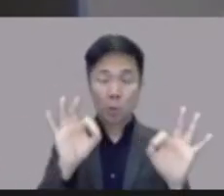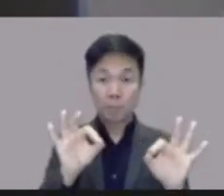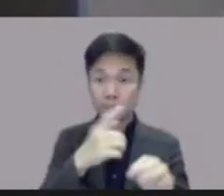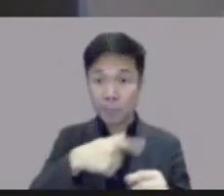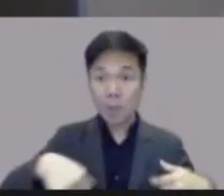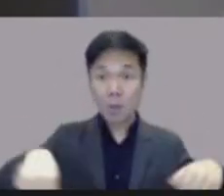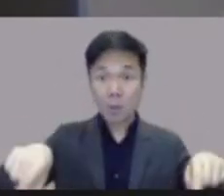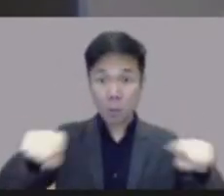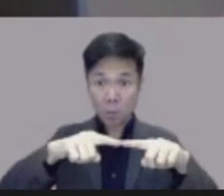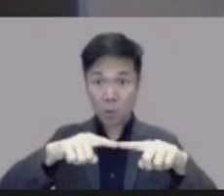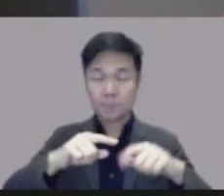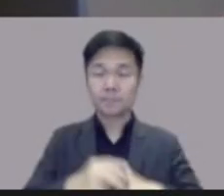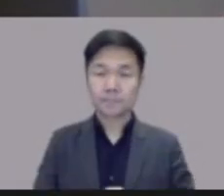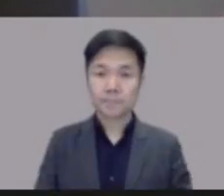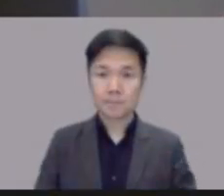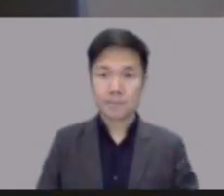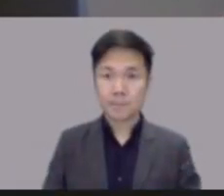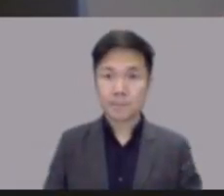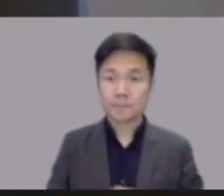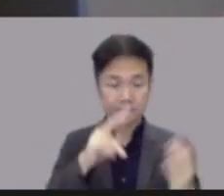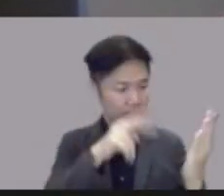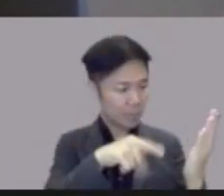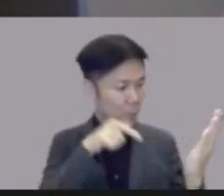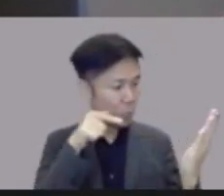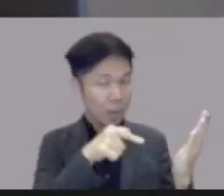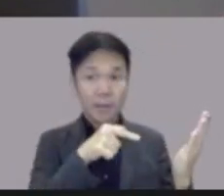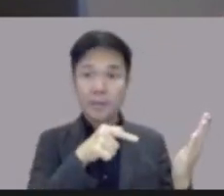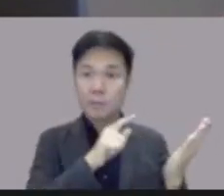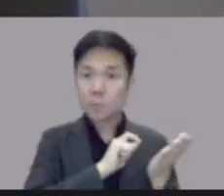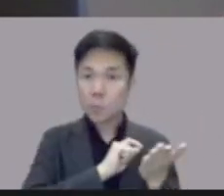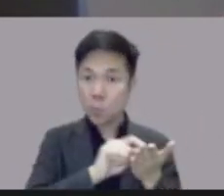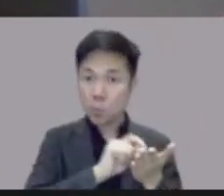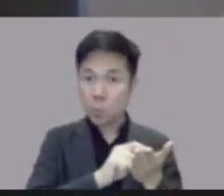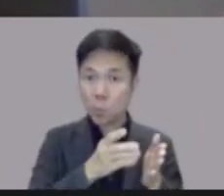to take note of the report of the chair and vice chairs